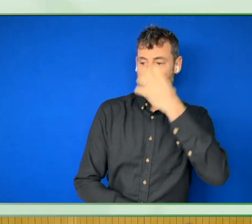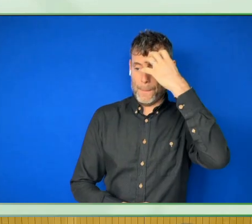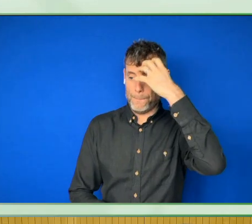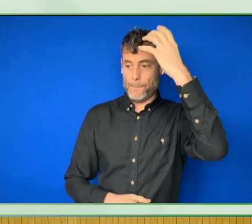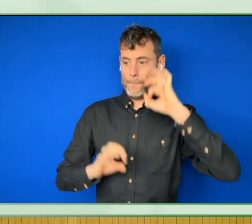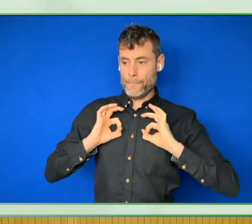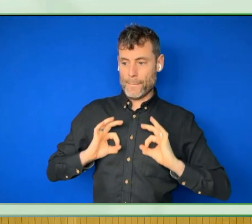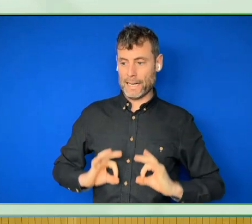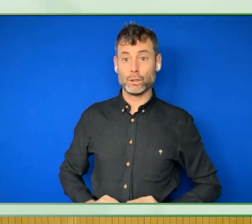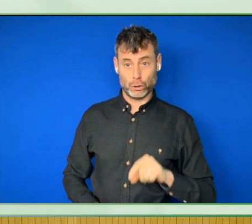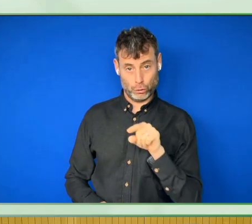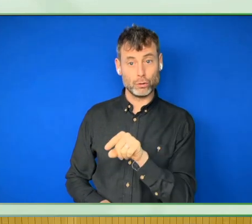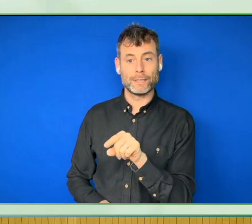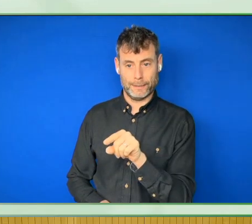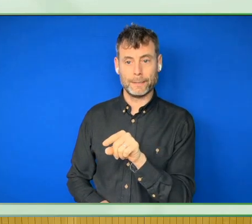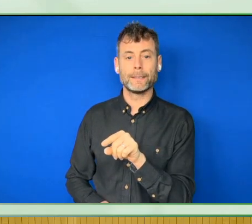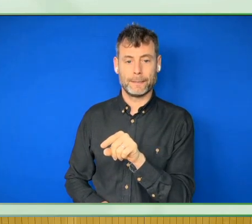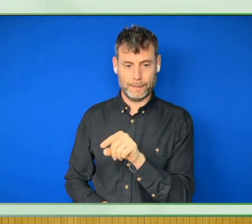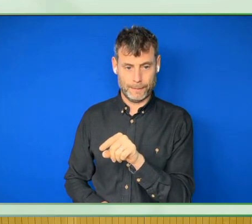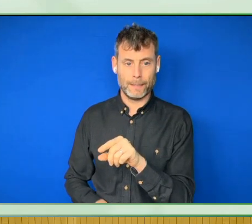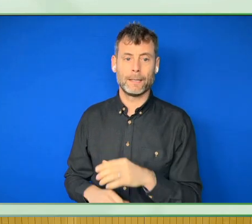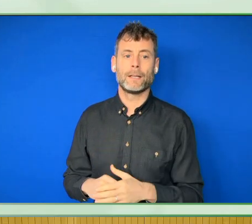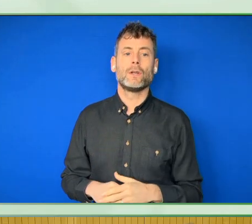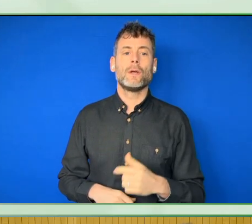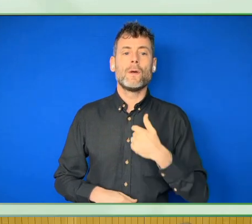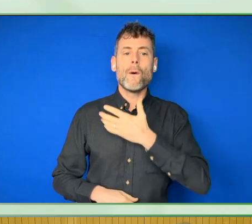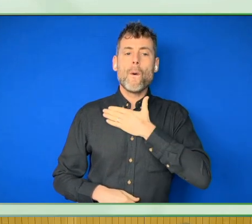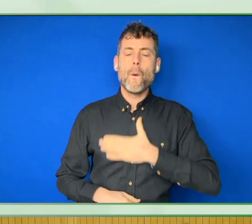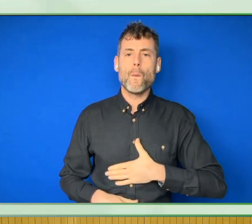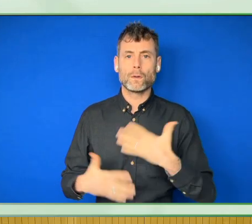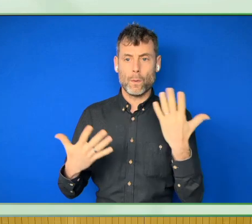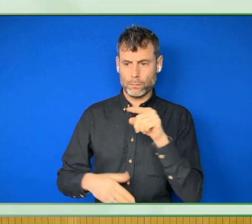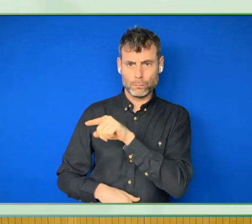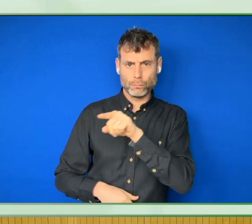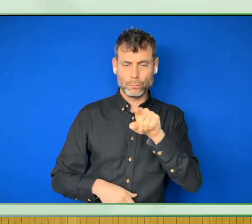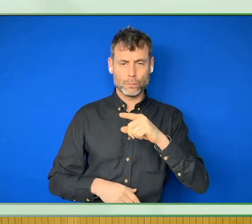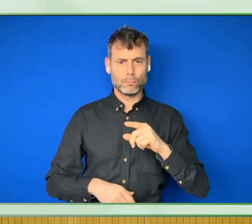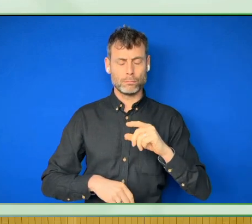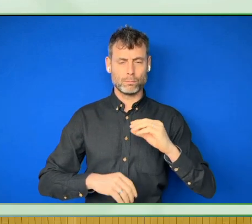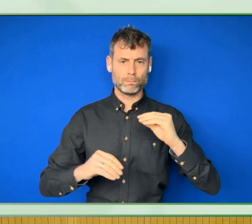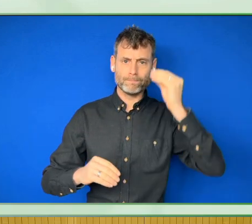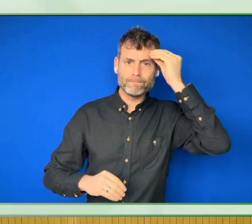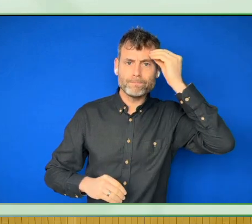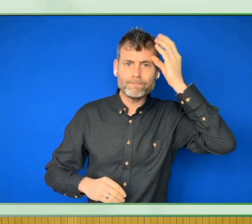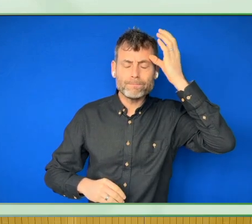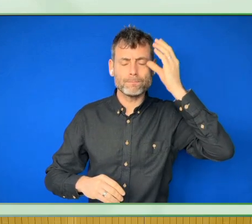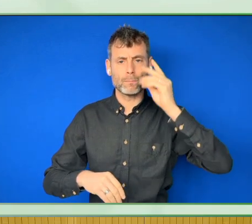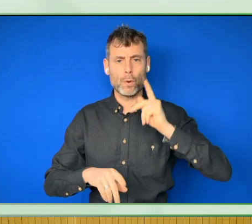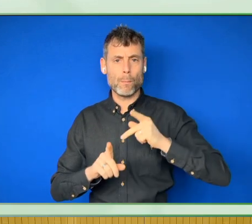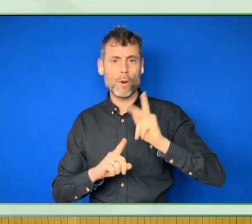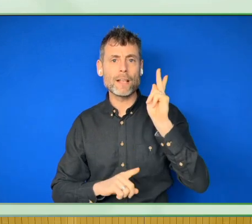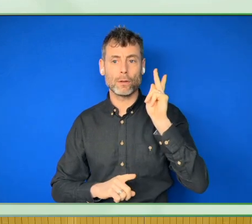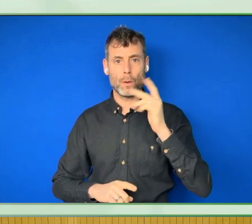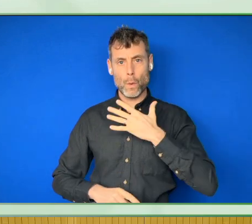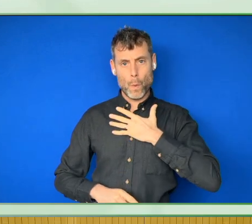and to standardize the audiology training for professionals in public universities. We're starting in the